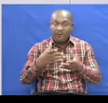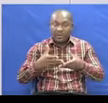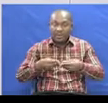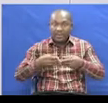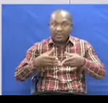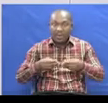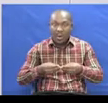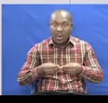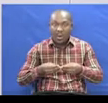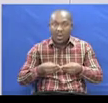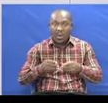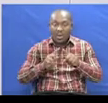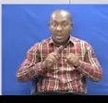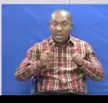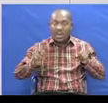linear